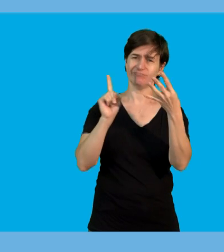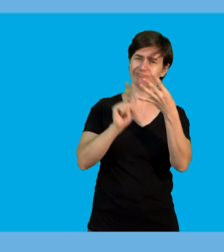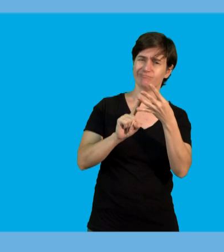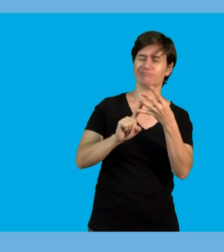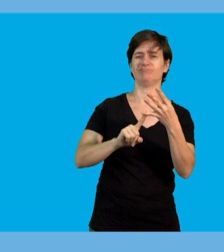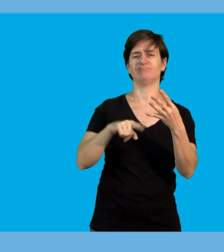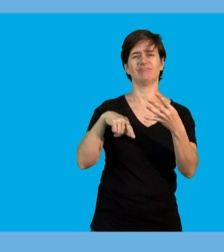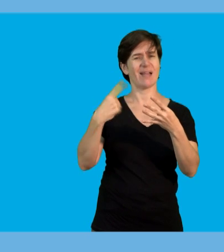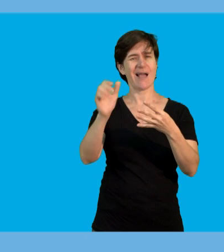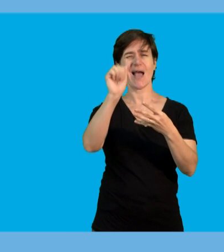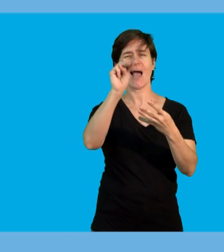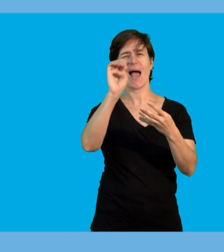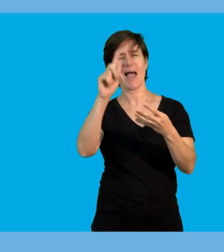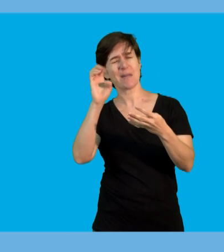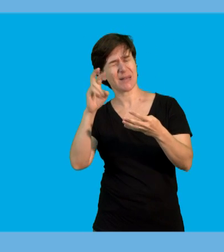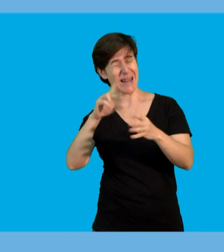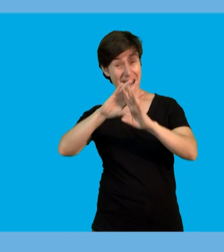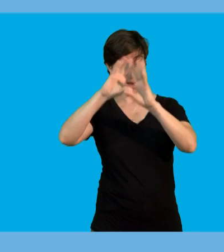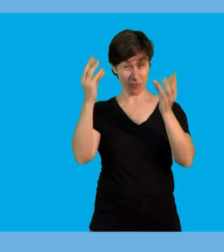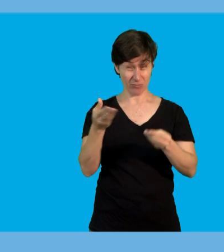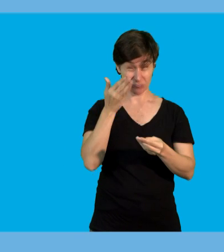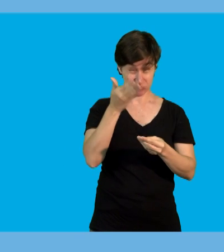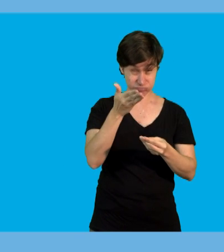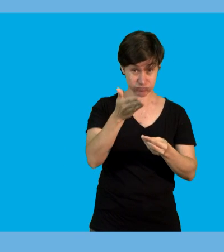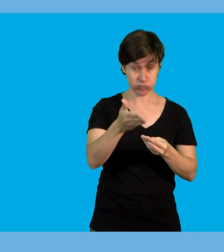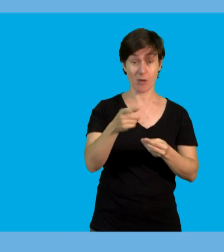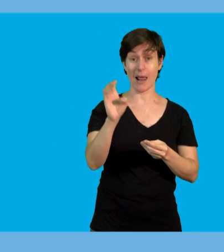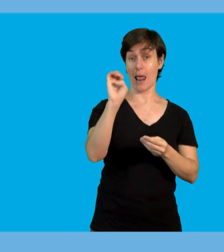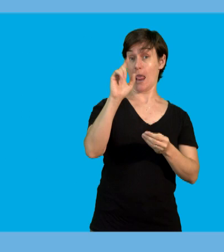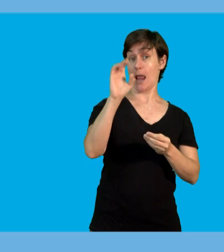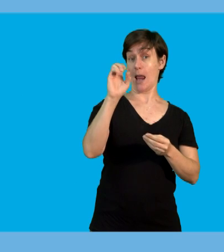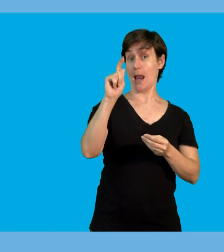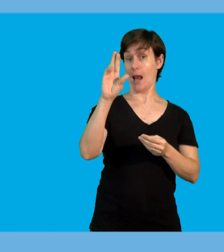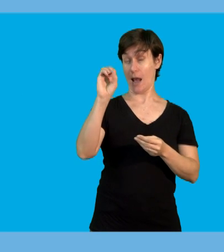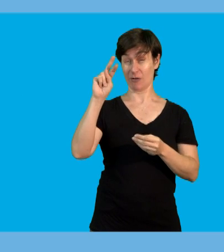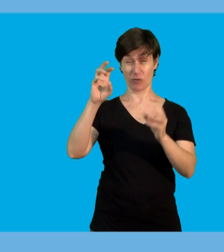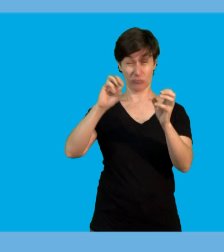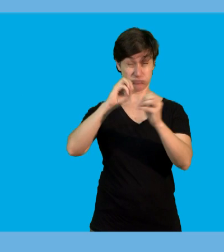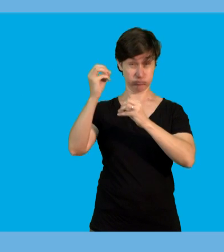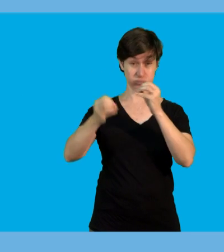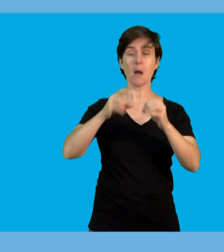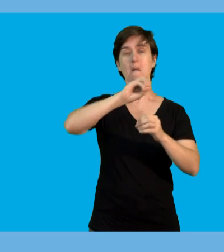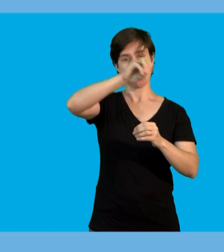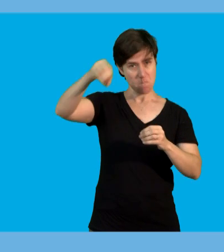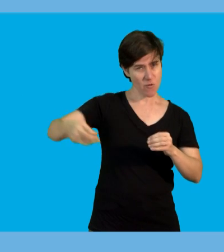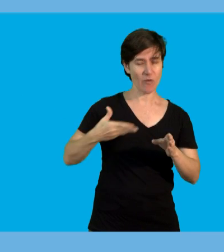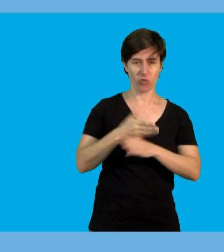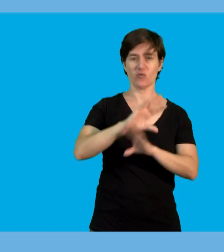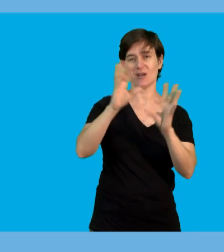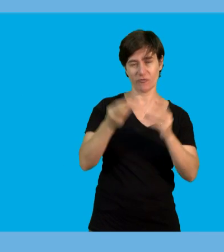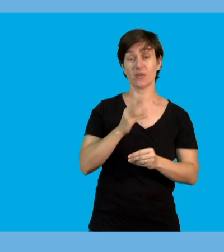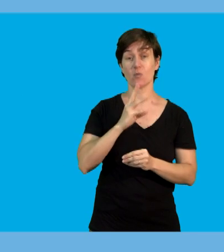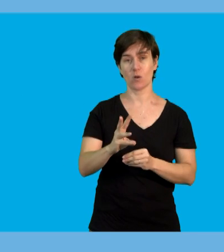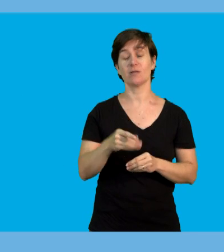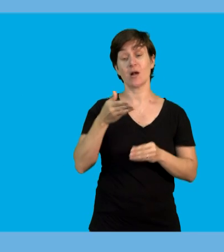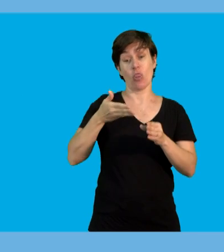and then again through the other ammeter. And also remember, they are going to be transported or basically traveling through the wires that are